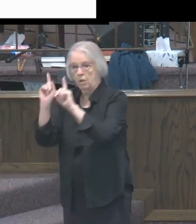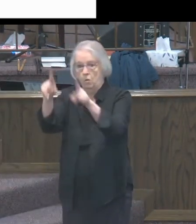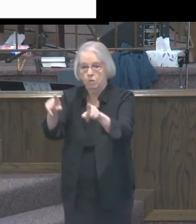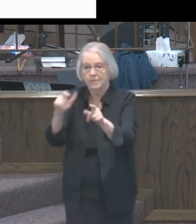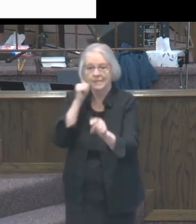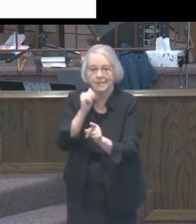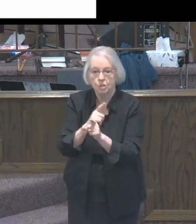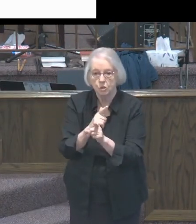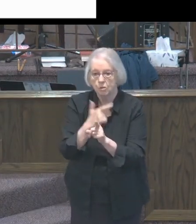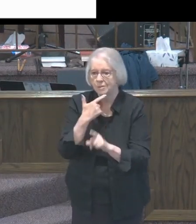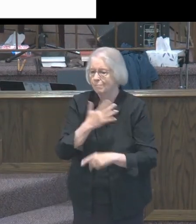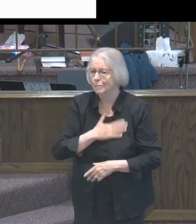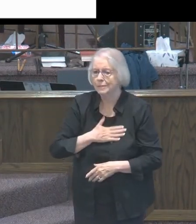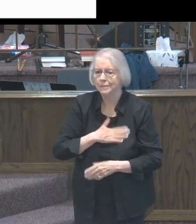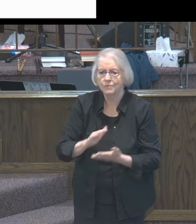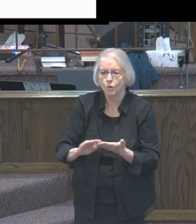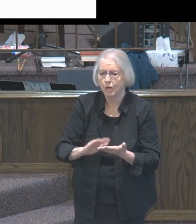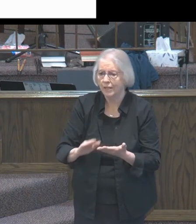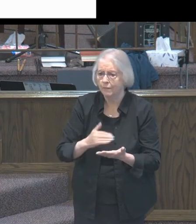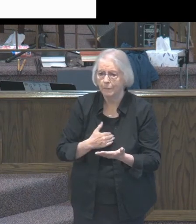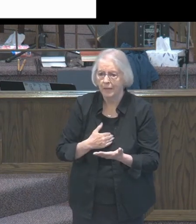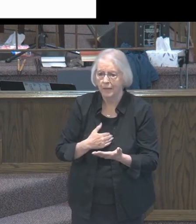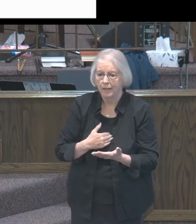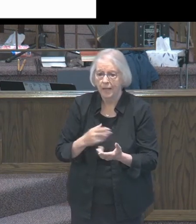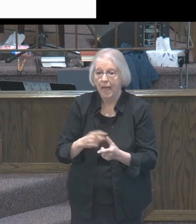lamb, which was part of the process of their